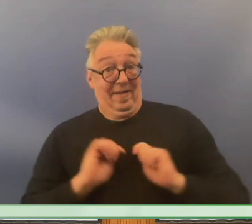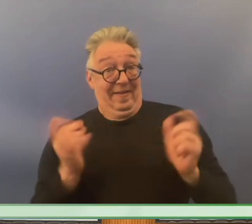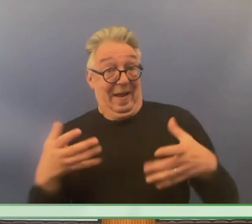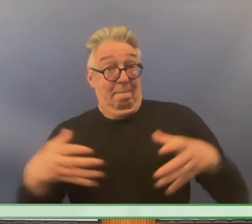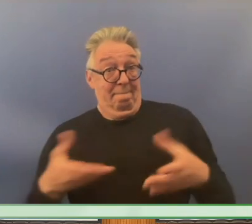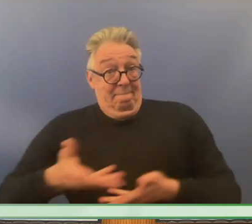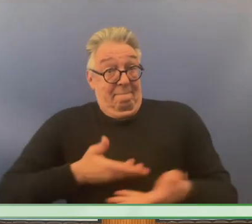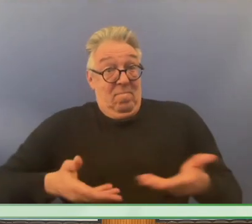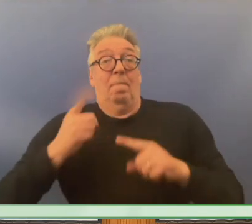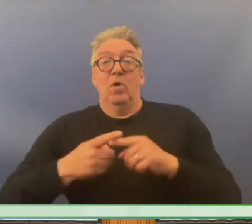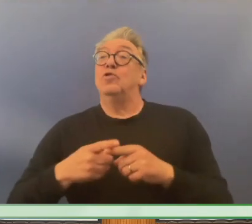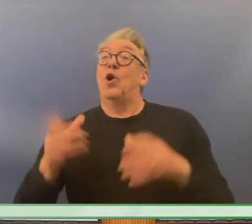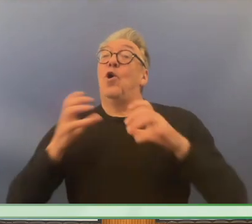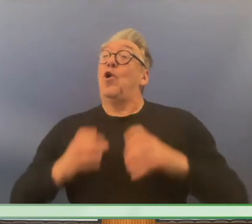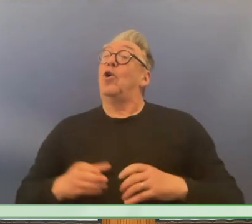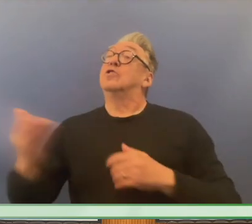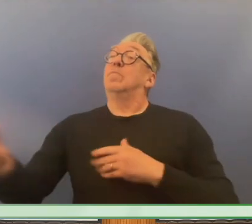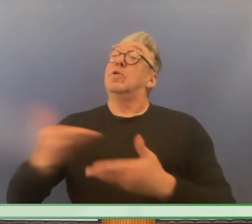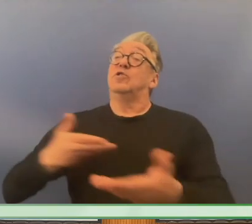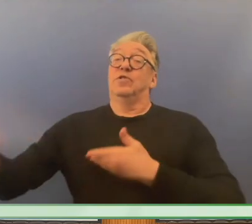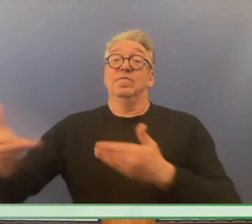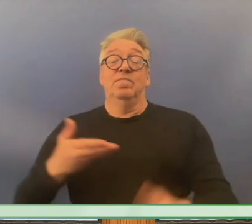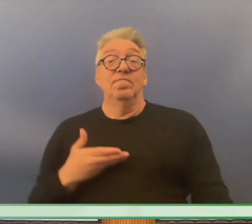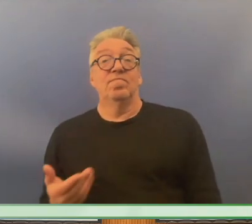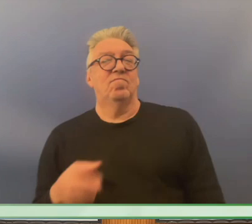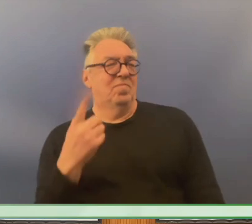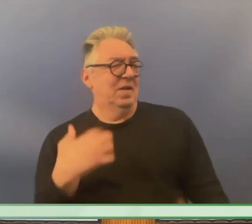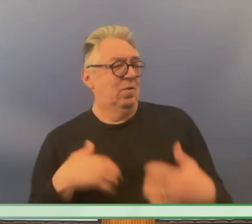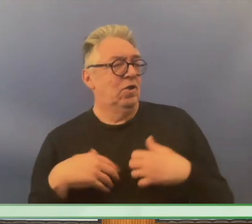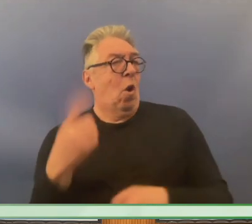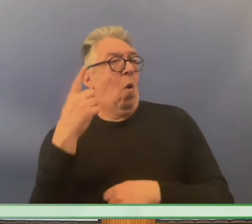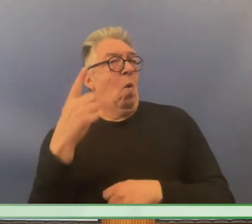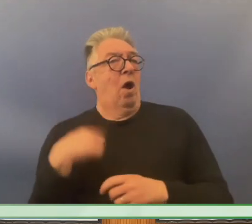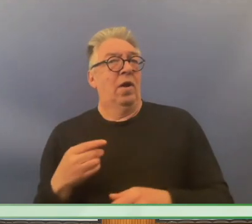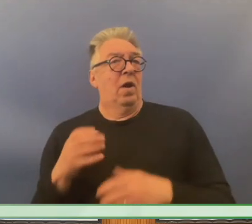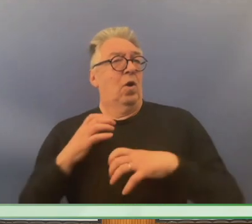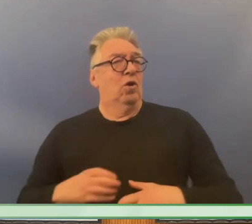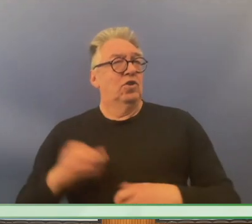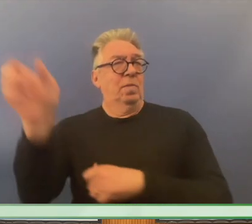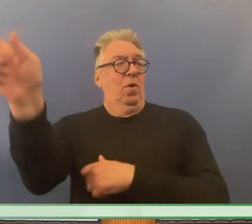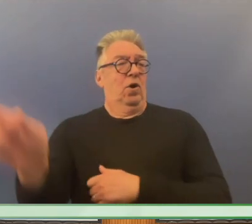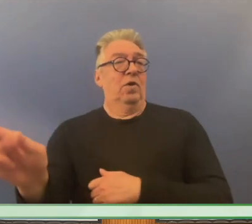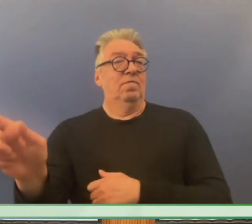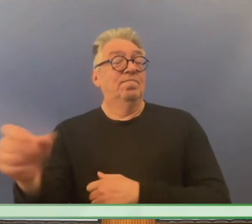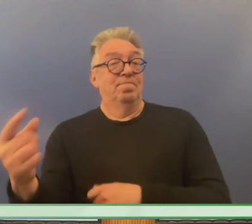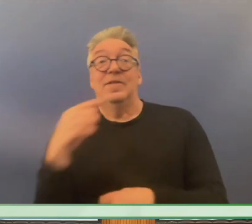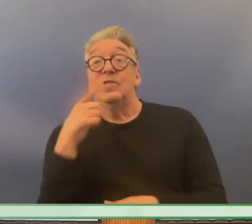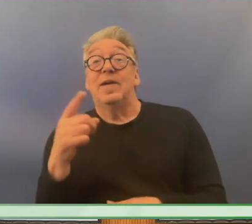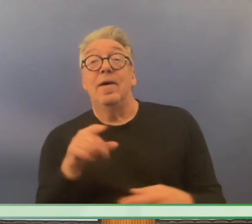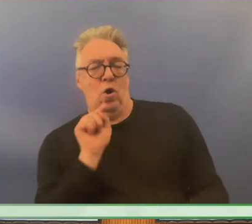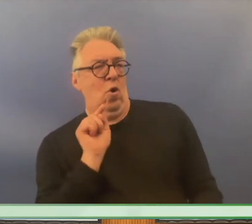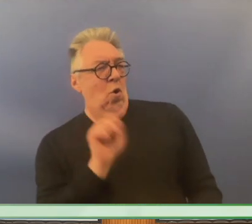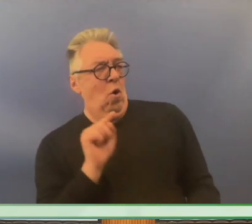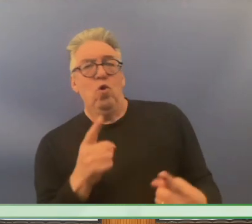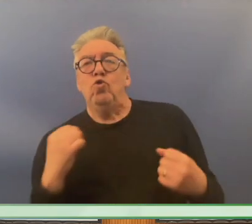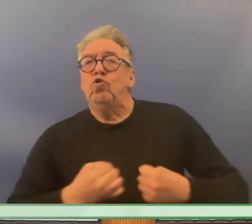of our long-term clients said that our strength One of our strengths is the